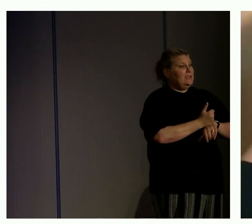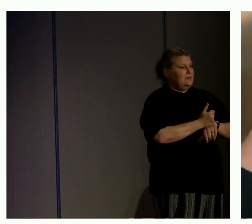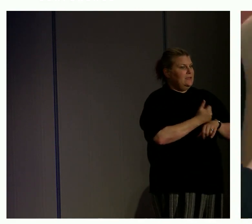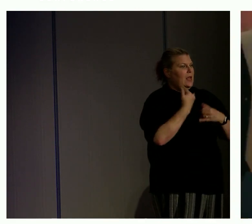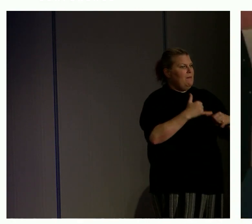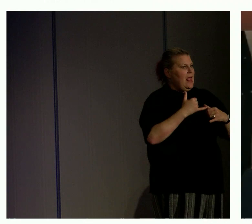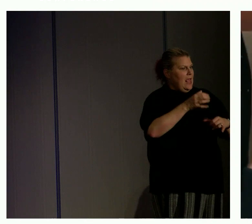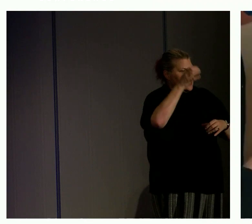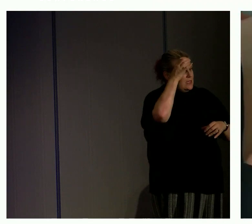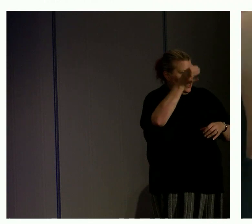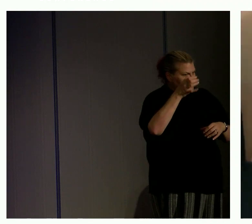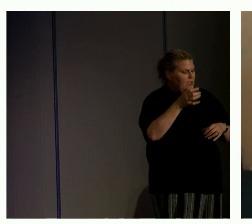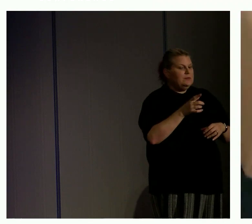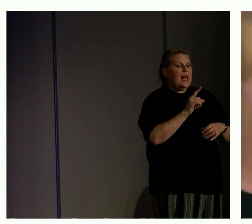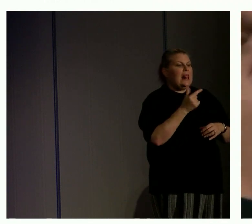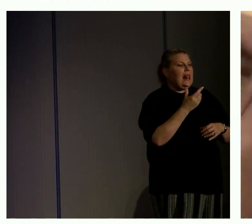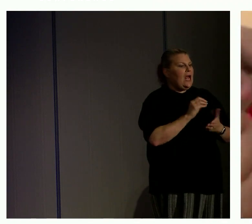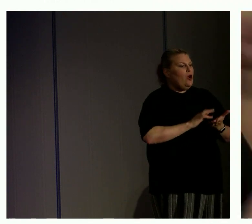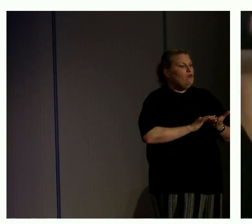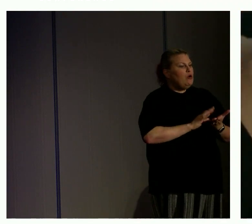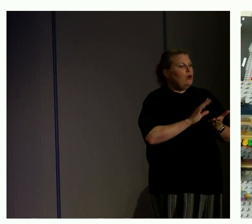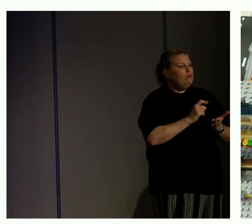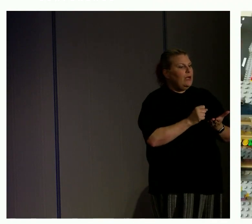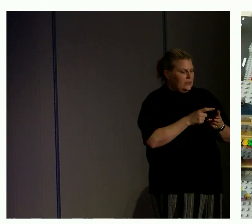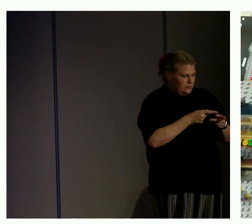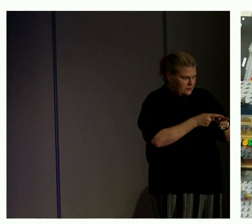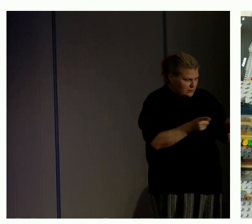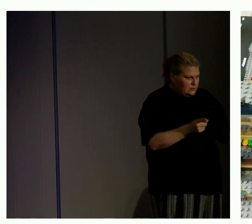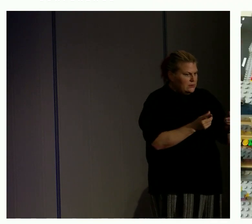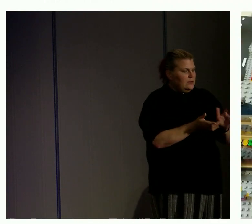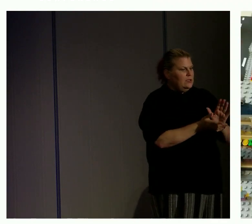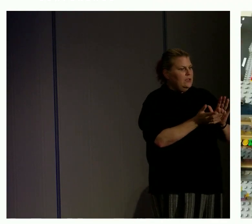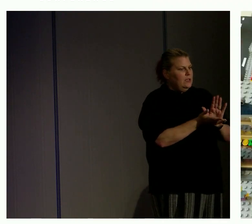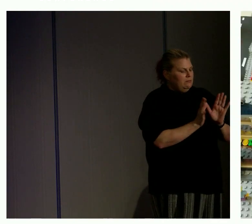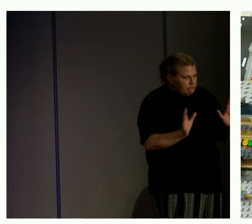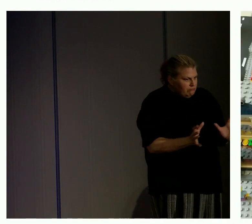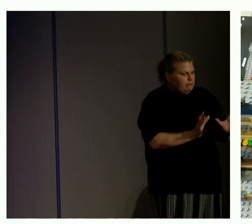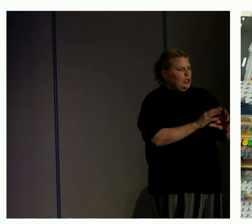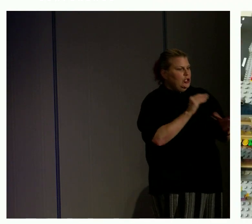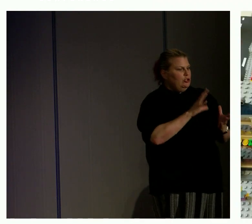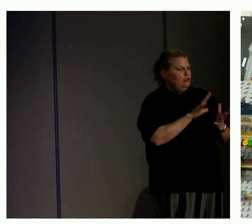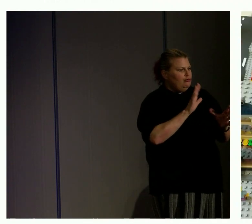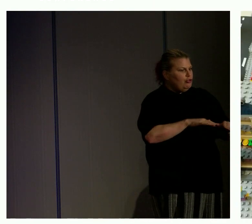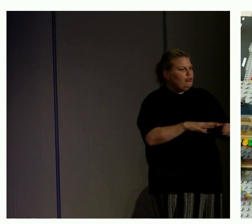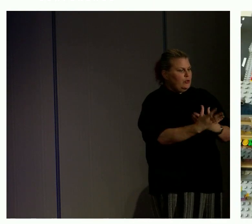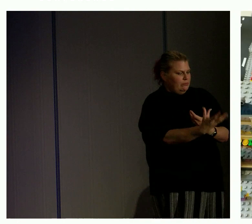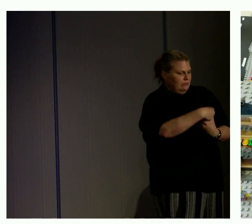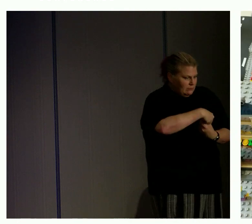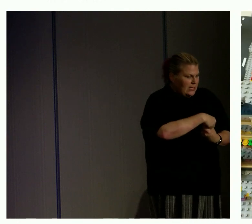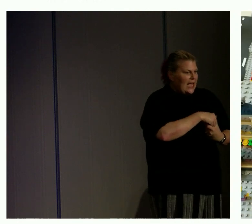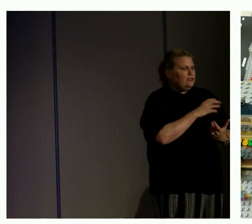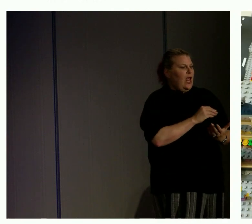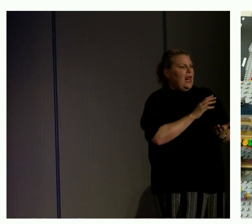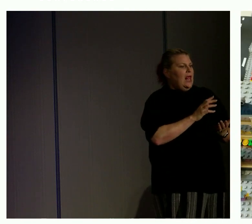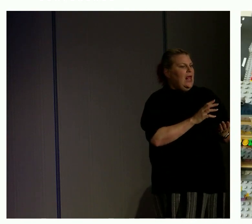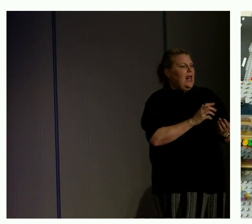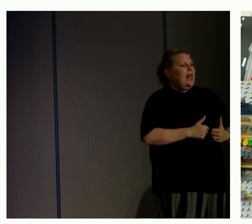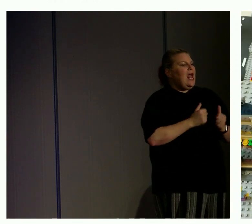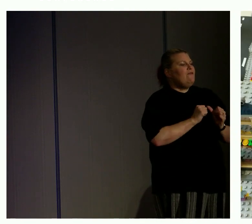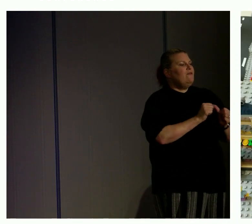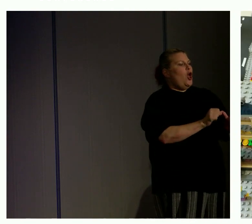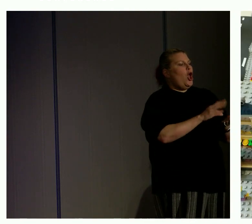to empower children to become creative, engaged and lifelong learners. Sim, vai sair do